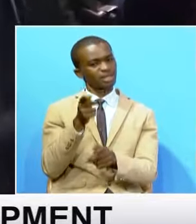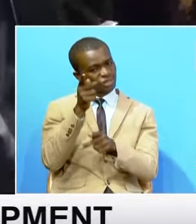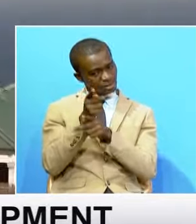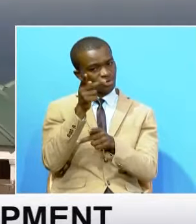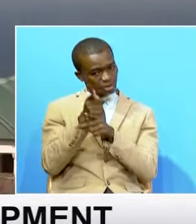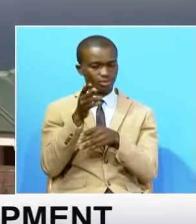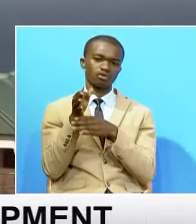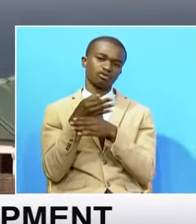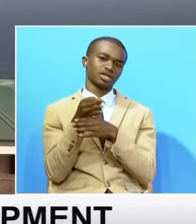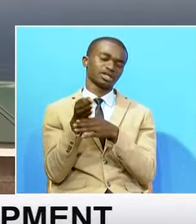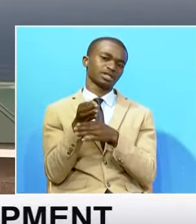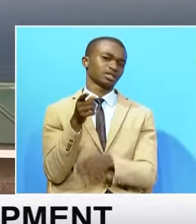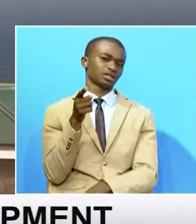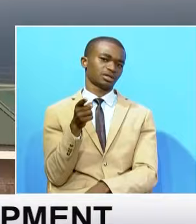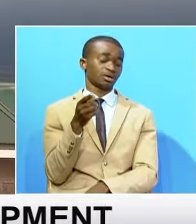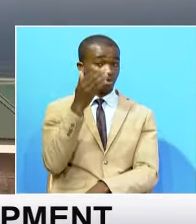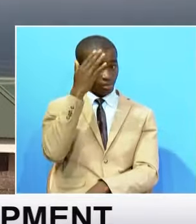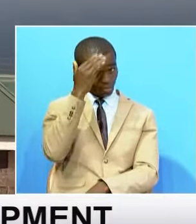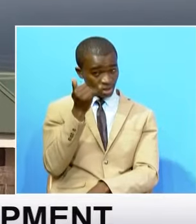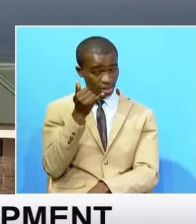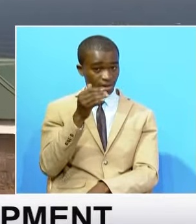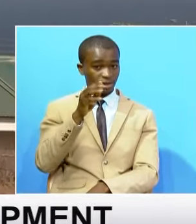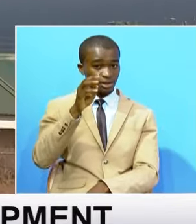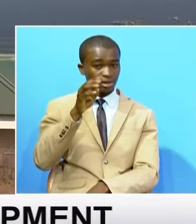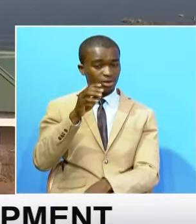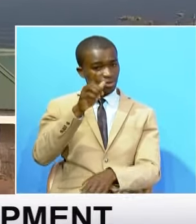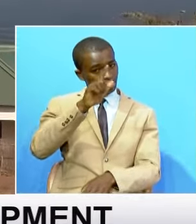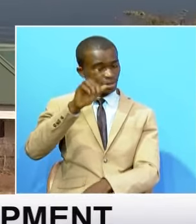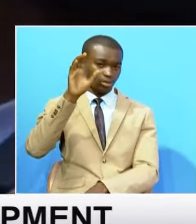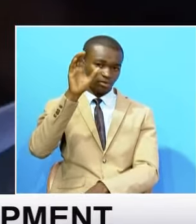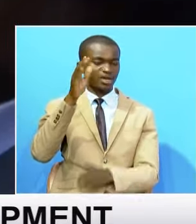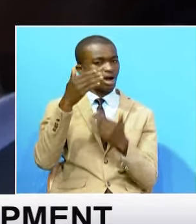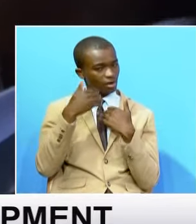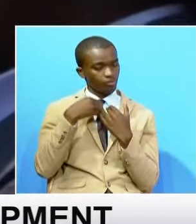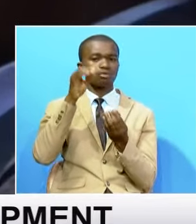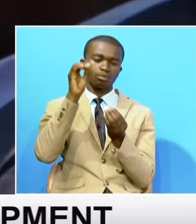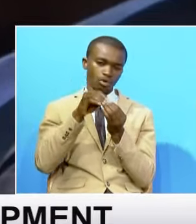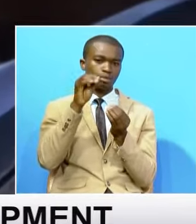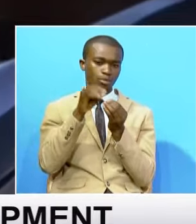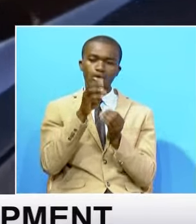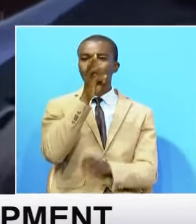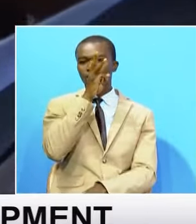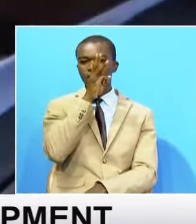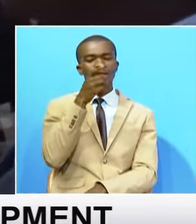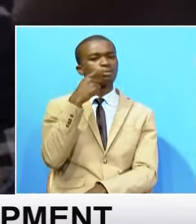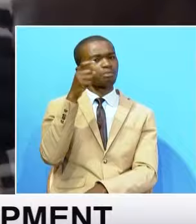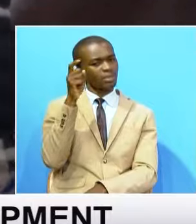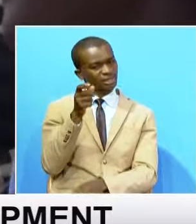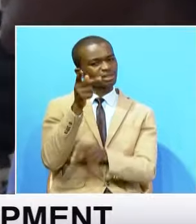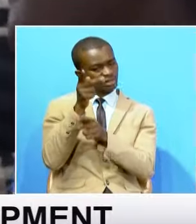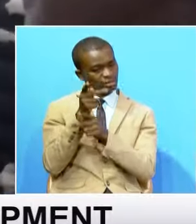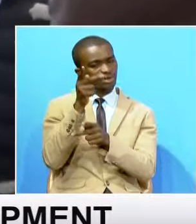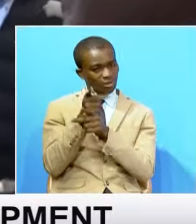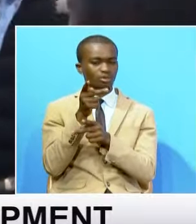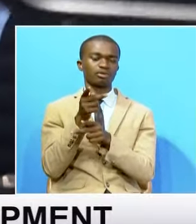province, there's no reason why the province should lag behind in aquaculture. The head of state has since directed Minister of Fisheries and Livestock and